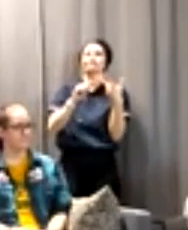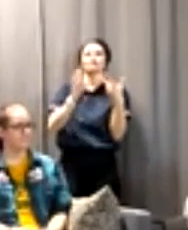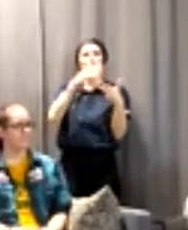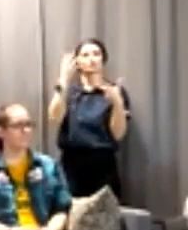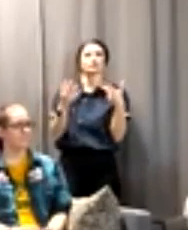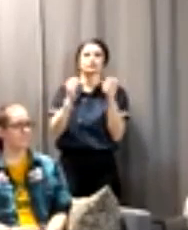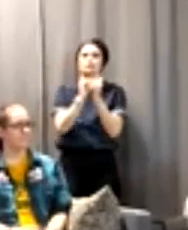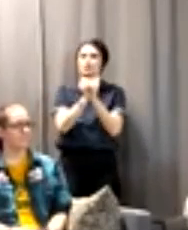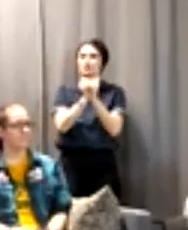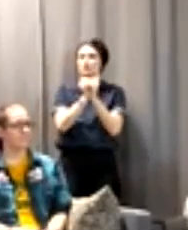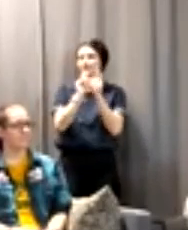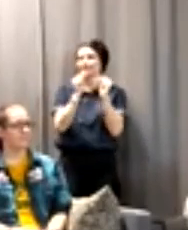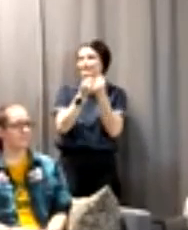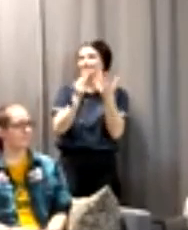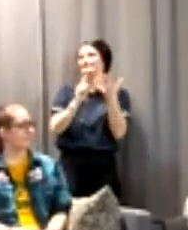church groups,